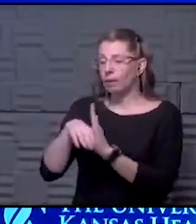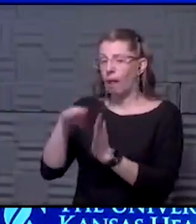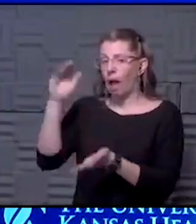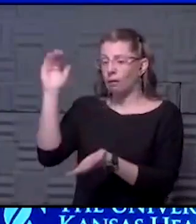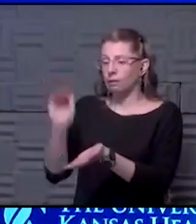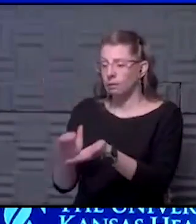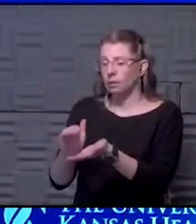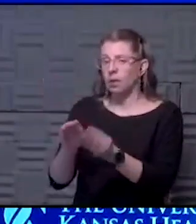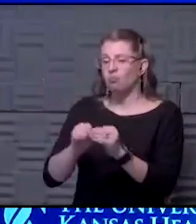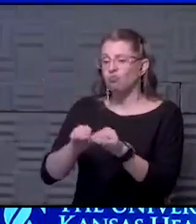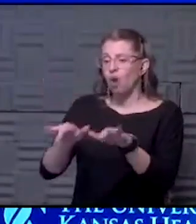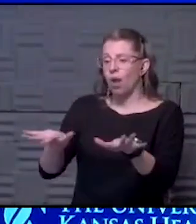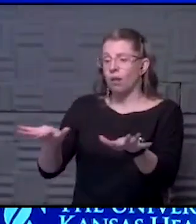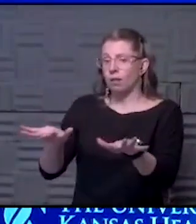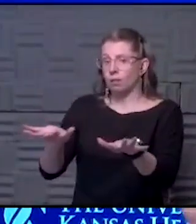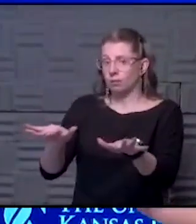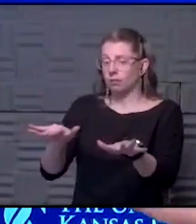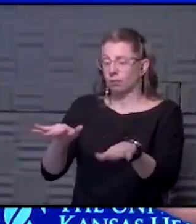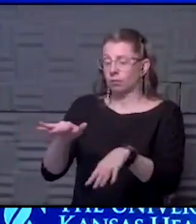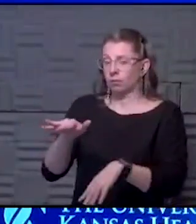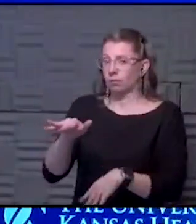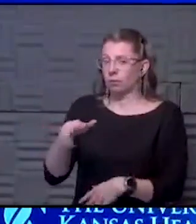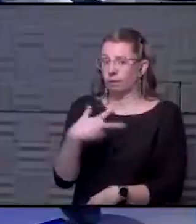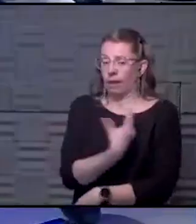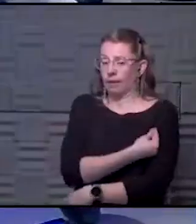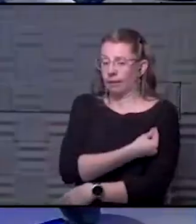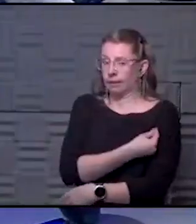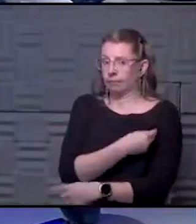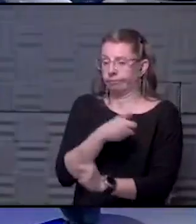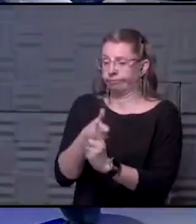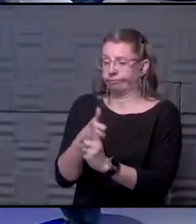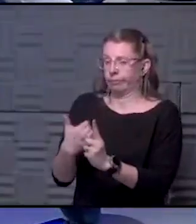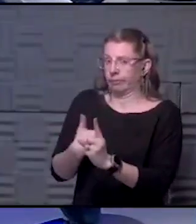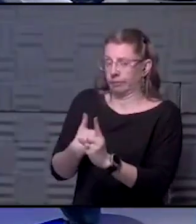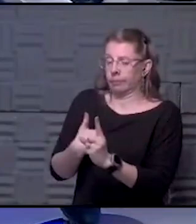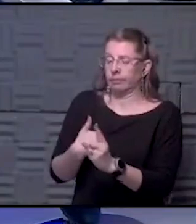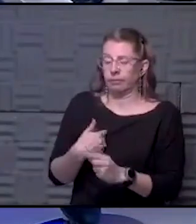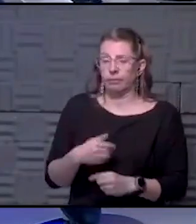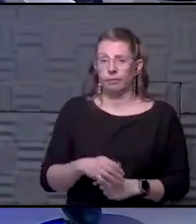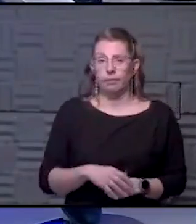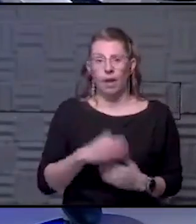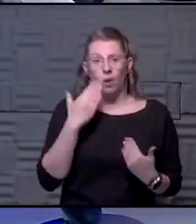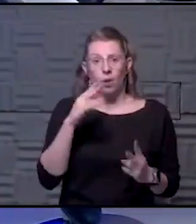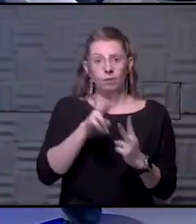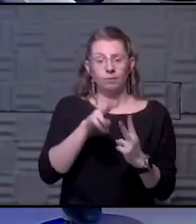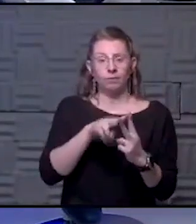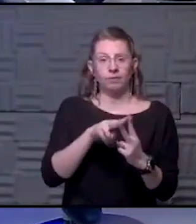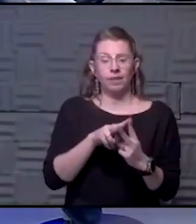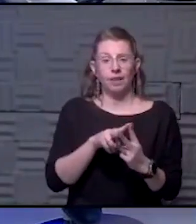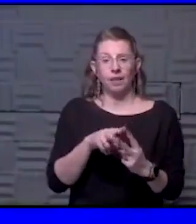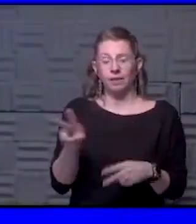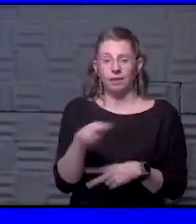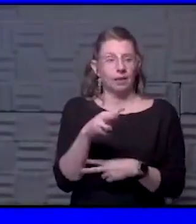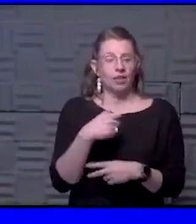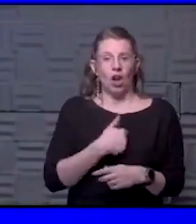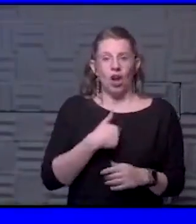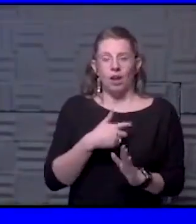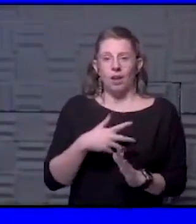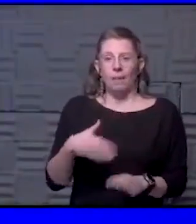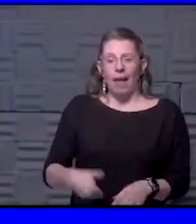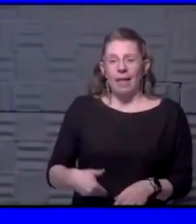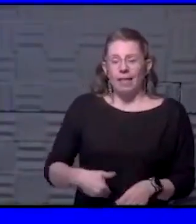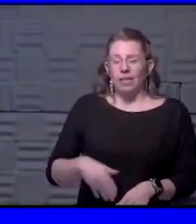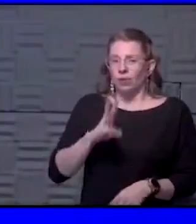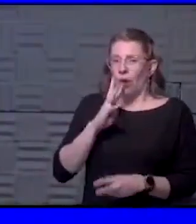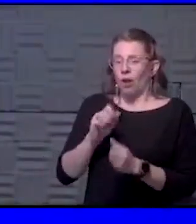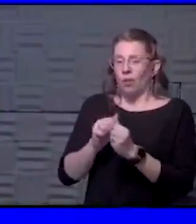of the vaccine. We don't know if that's true with Moderna and Pfizer yet. Yeah. No, I think you're exactly right. Sorry. My instinct is